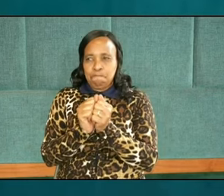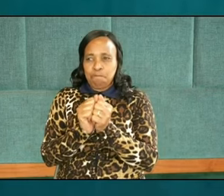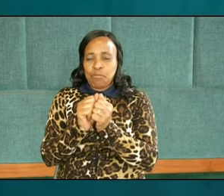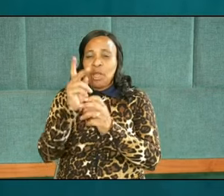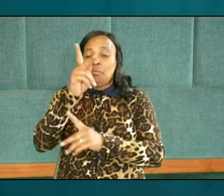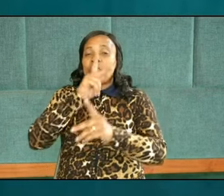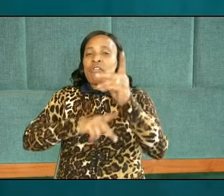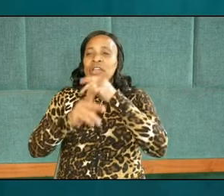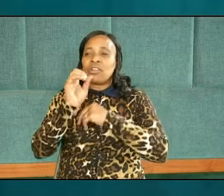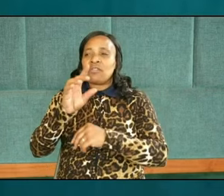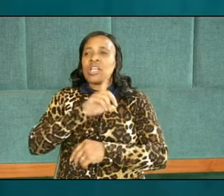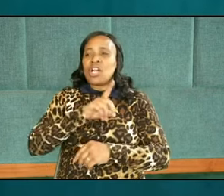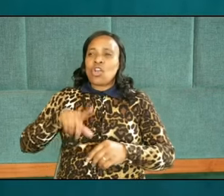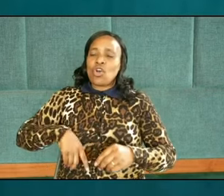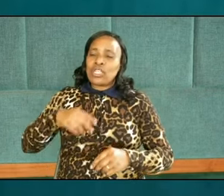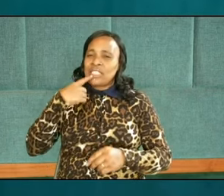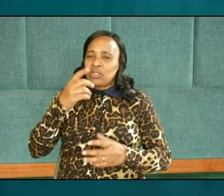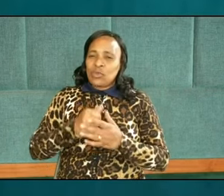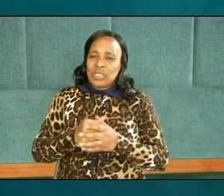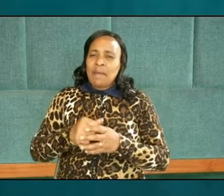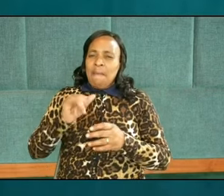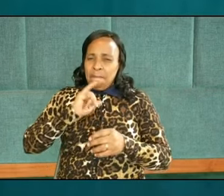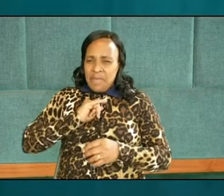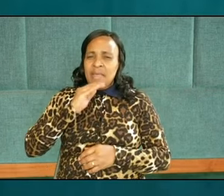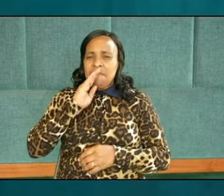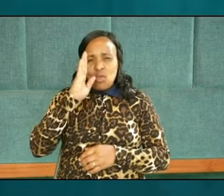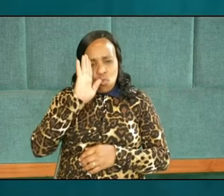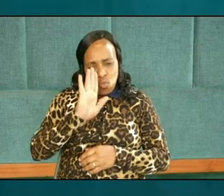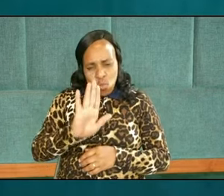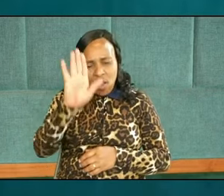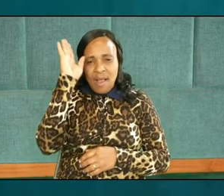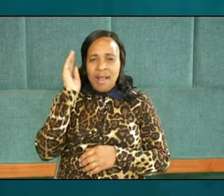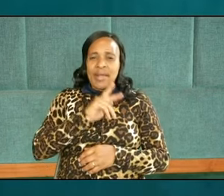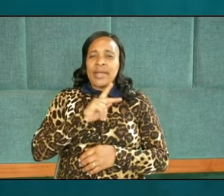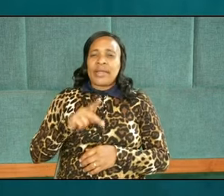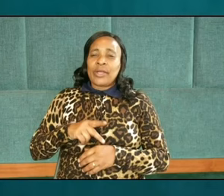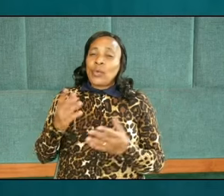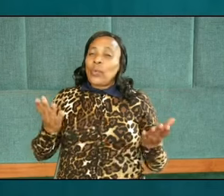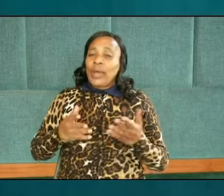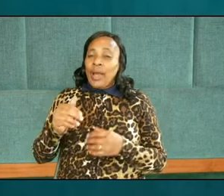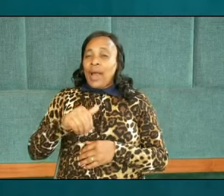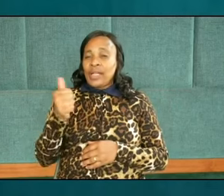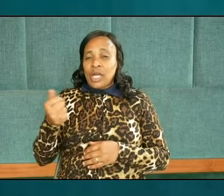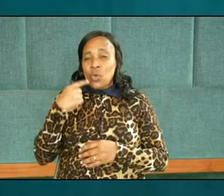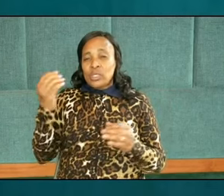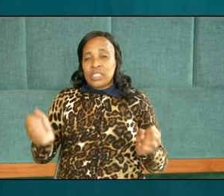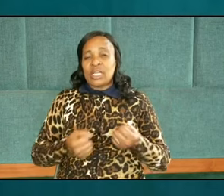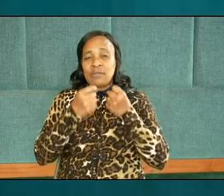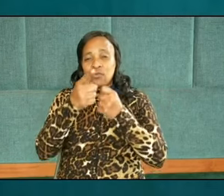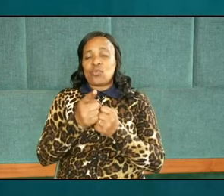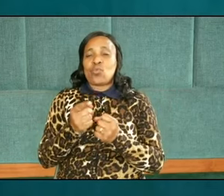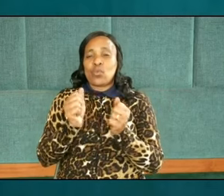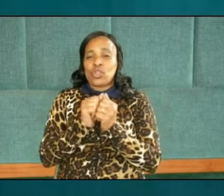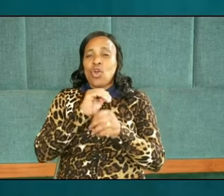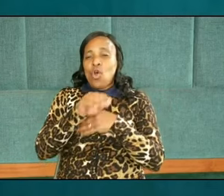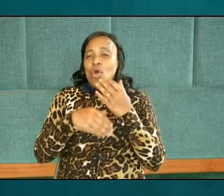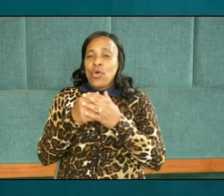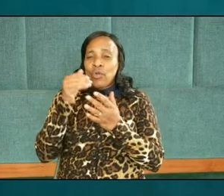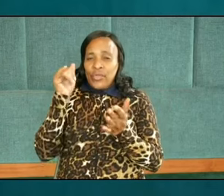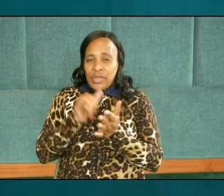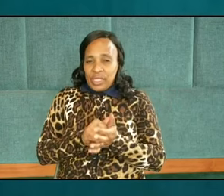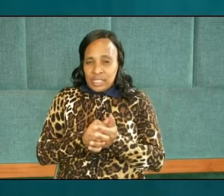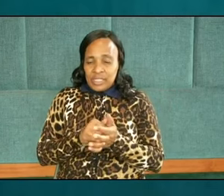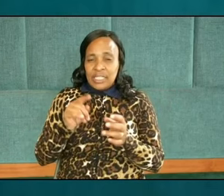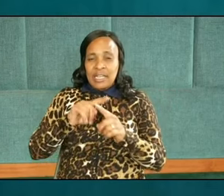the prophet of the Lord says, I will be your king. Where is any other that he may save you in all your cities and